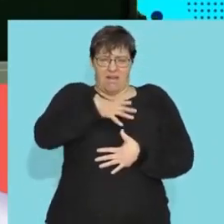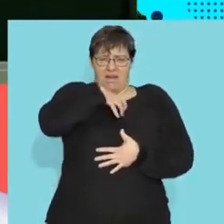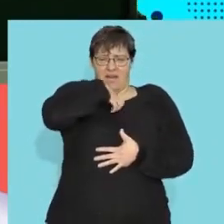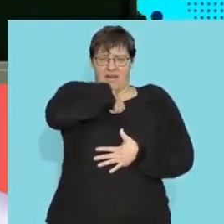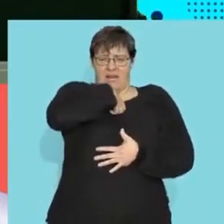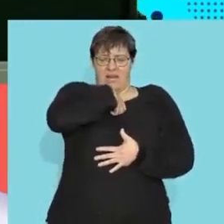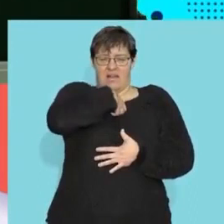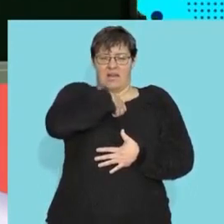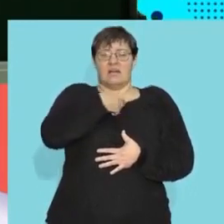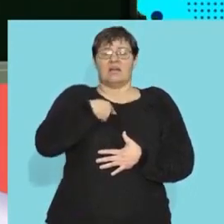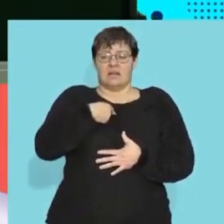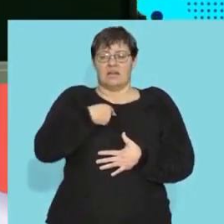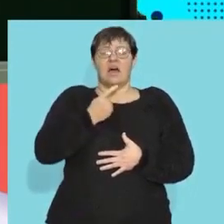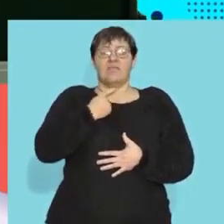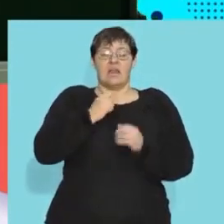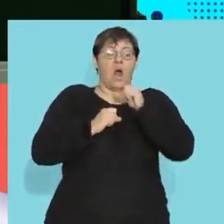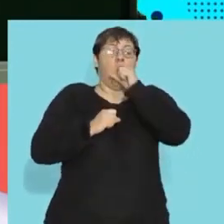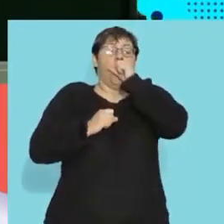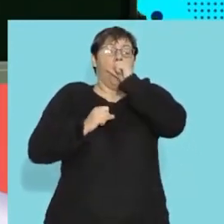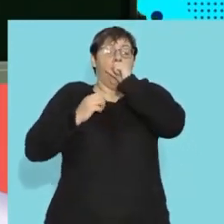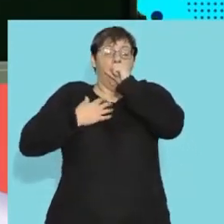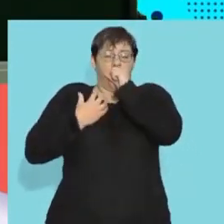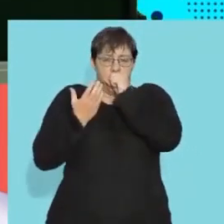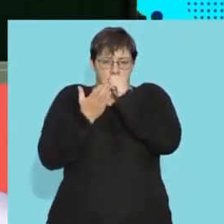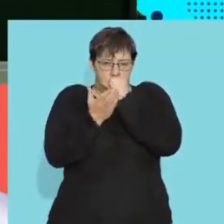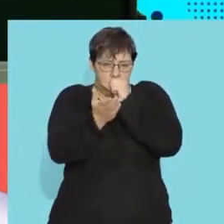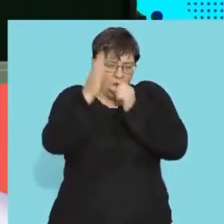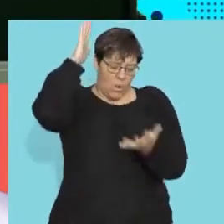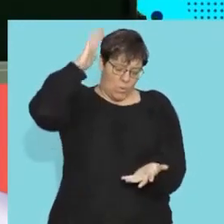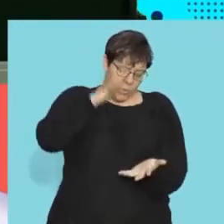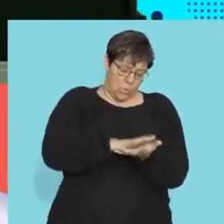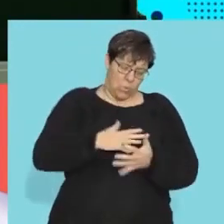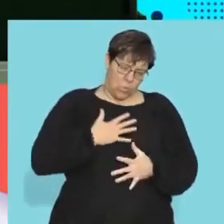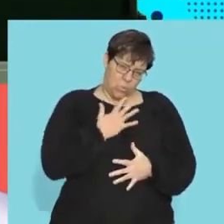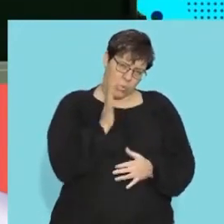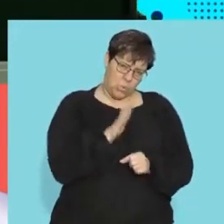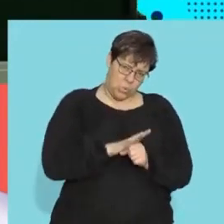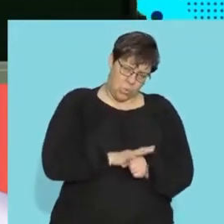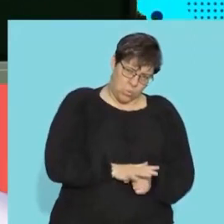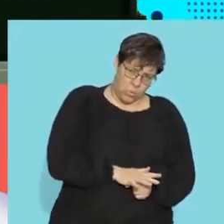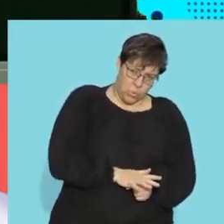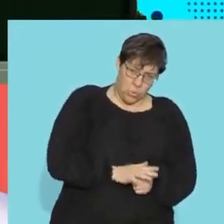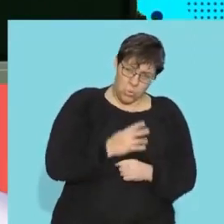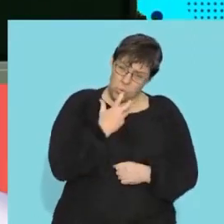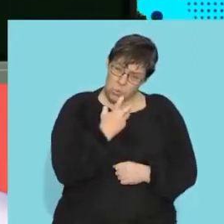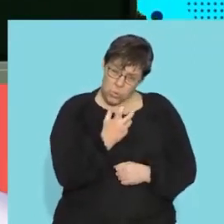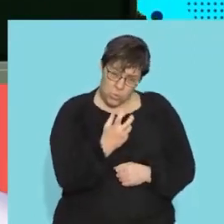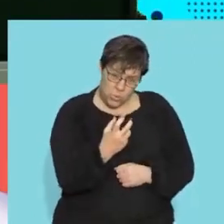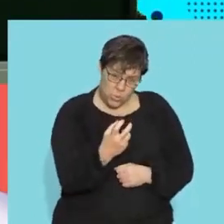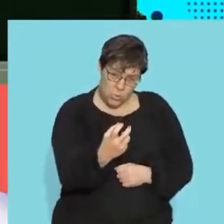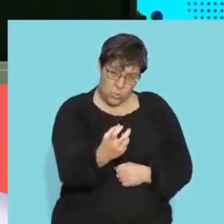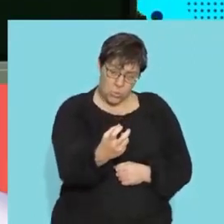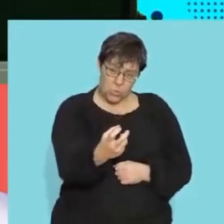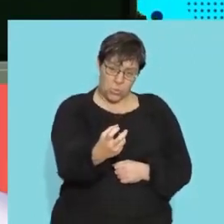do is you have to breathe almost everything out. And you cannot stop breathing